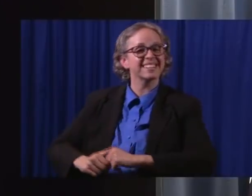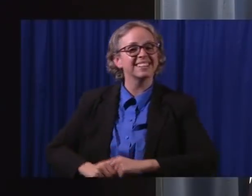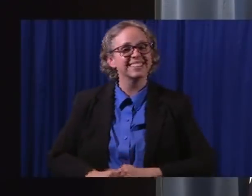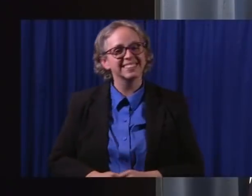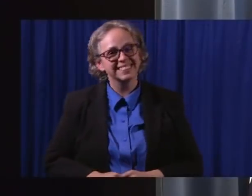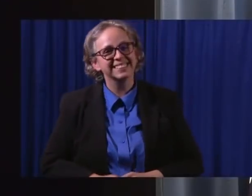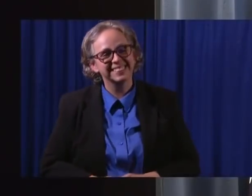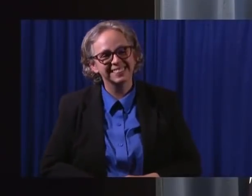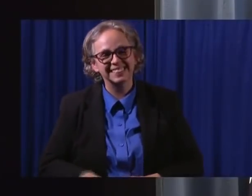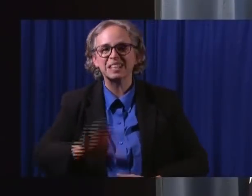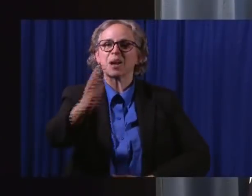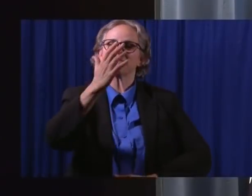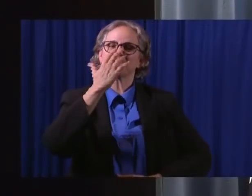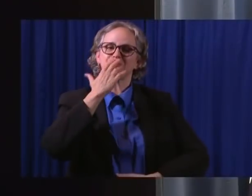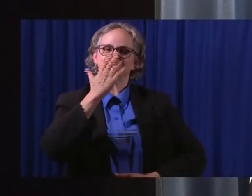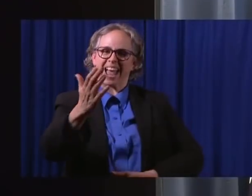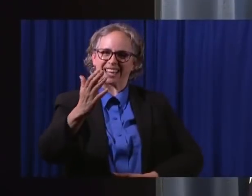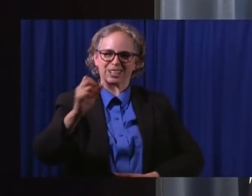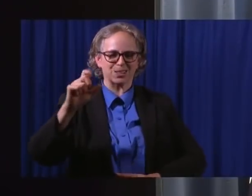Thank you, Lieutenant Governor.